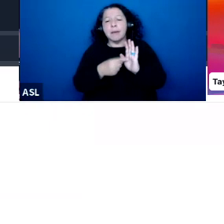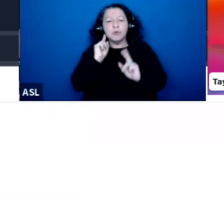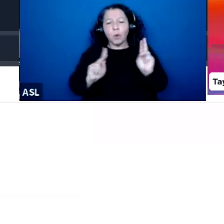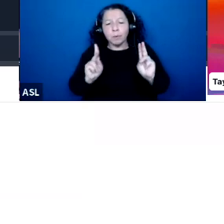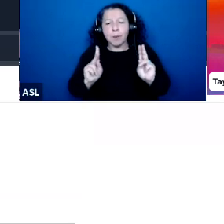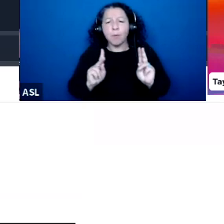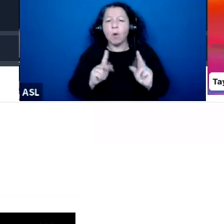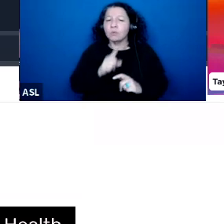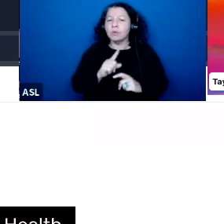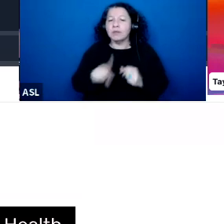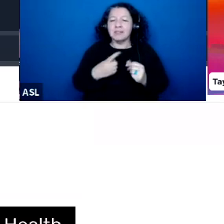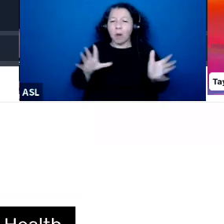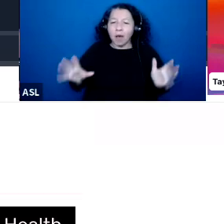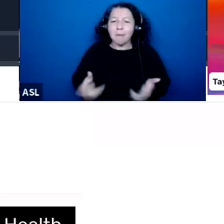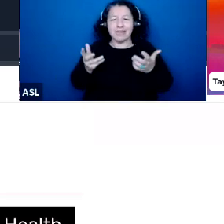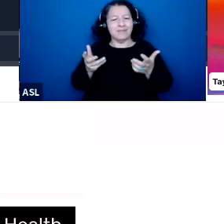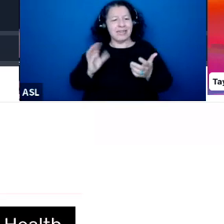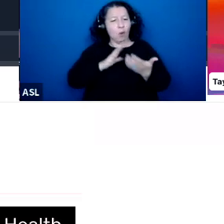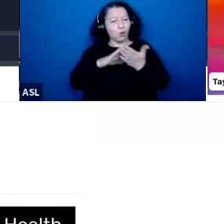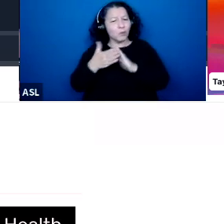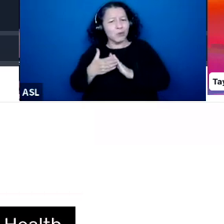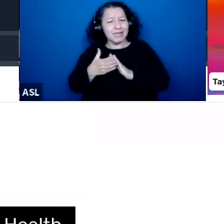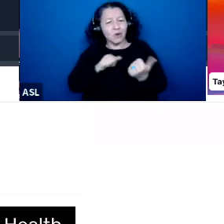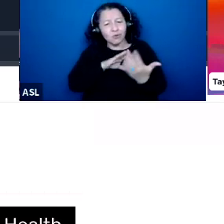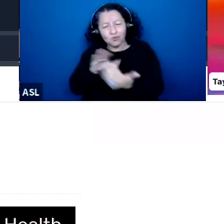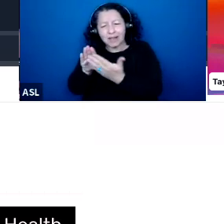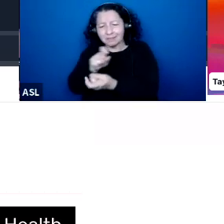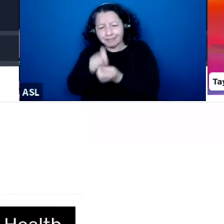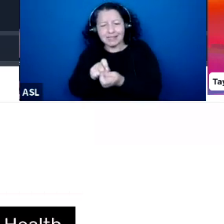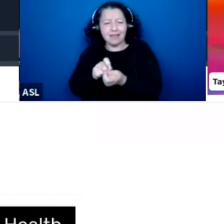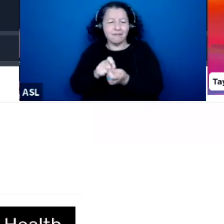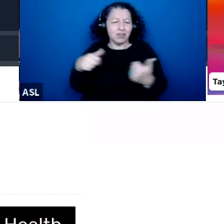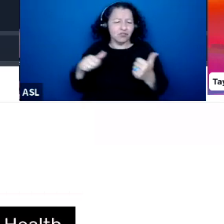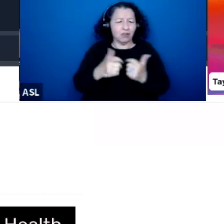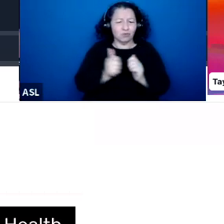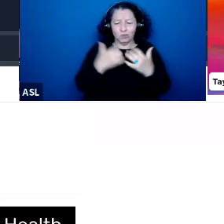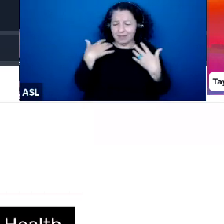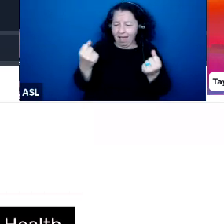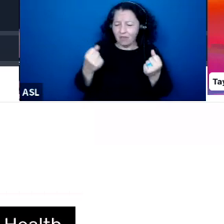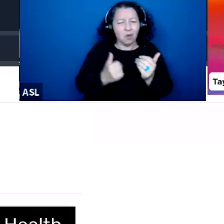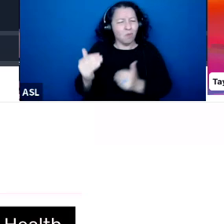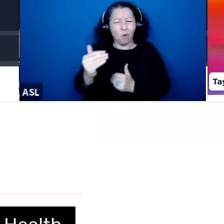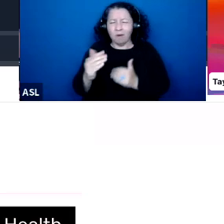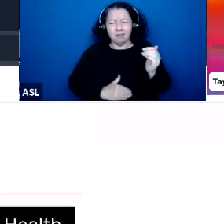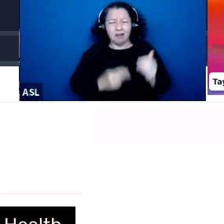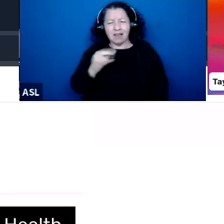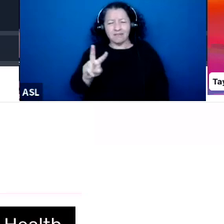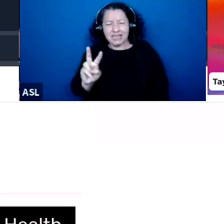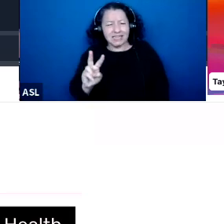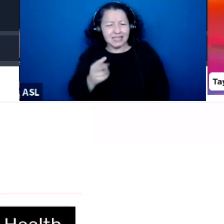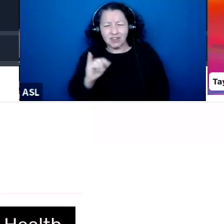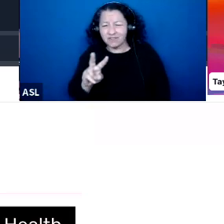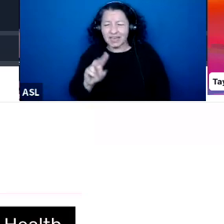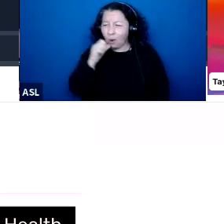give examples to folks. So it's uplifting communities. It's addressing those specific health challenges beyond just talking about